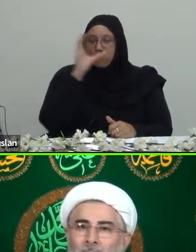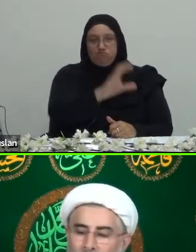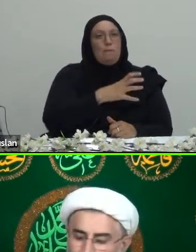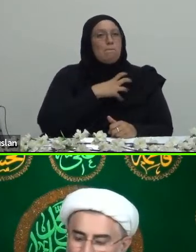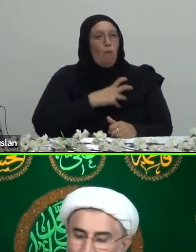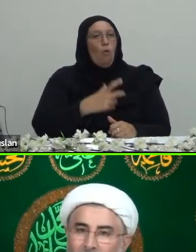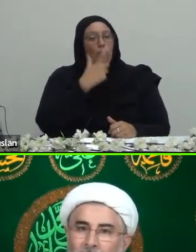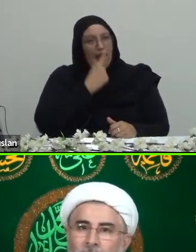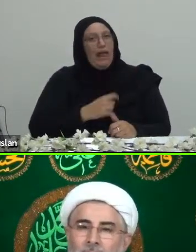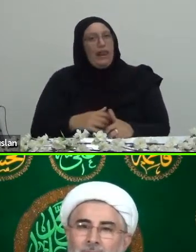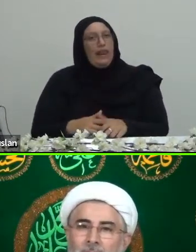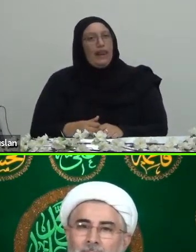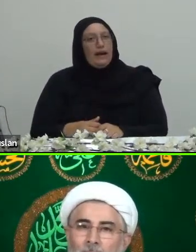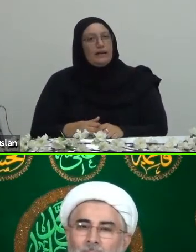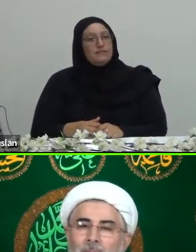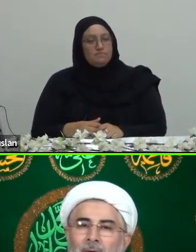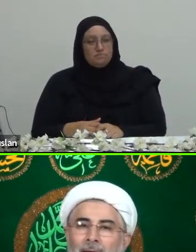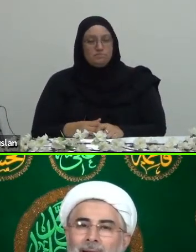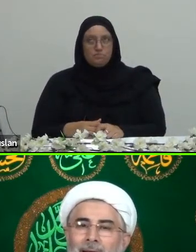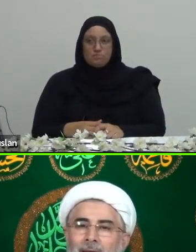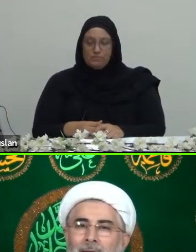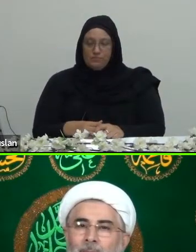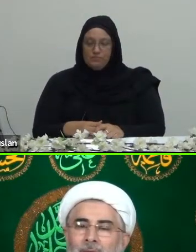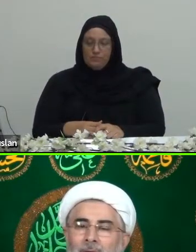when it comes to the beneficiaries of the will,